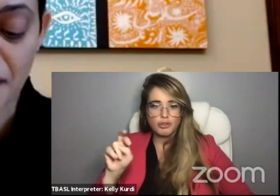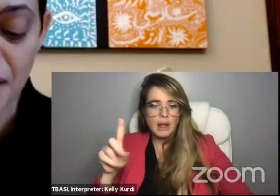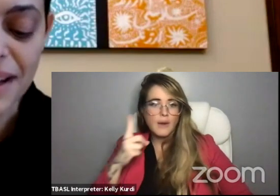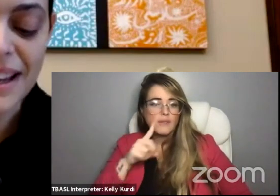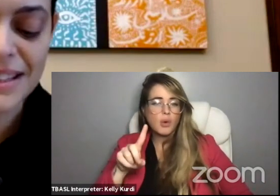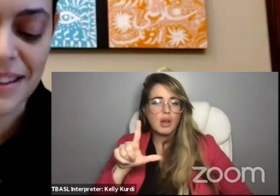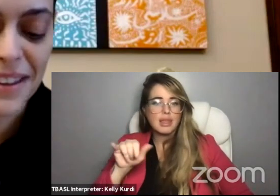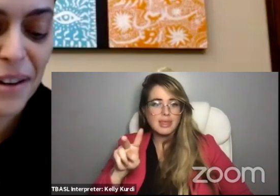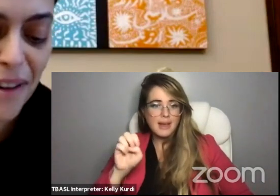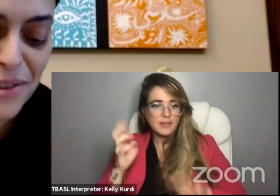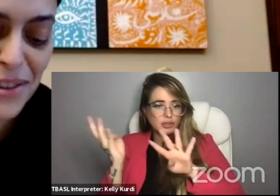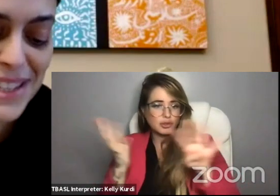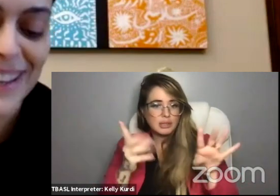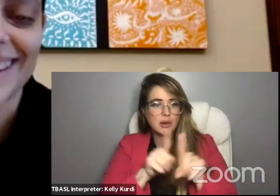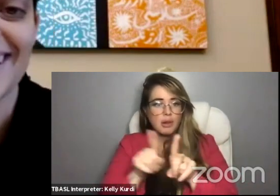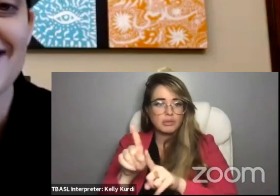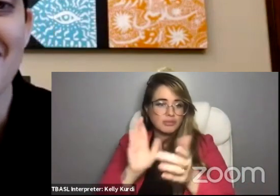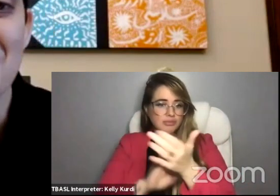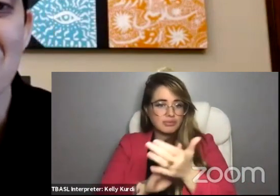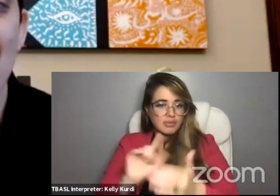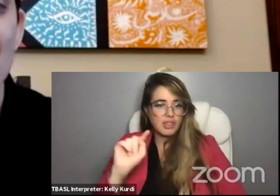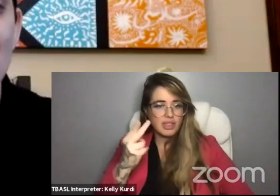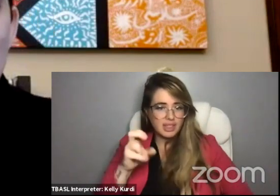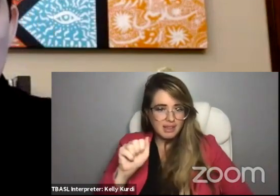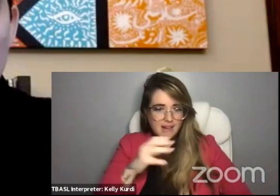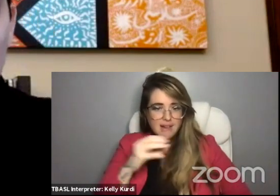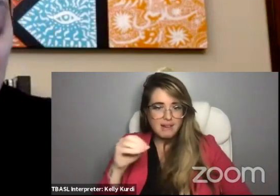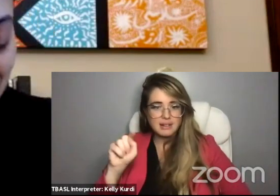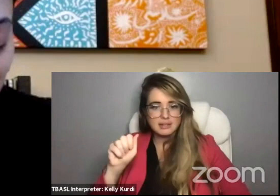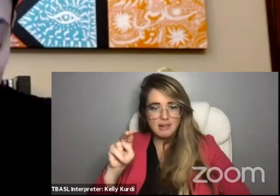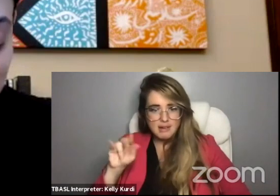give a shout out to Thea Rogers and Tanya Neumeier